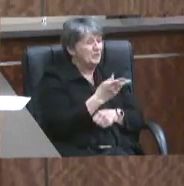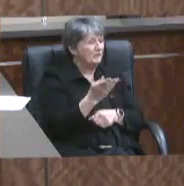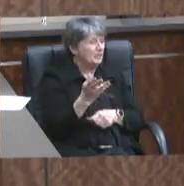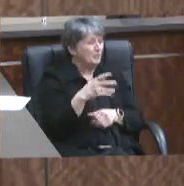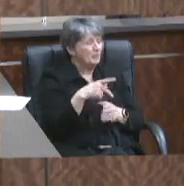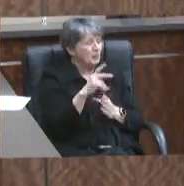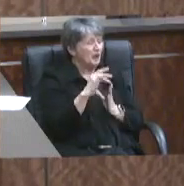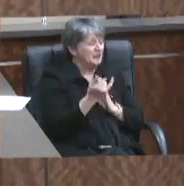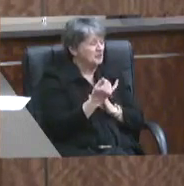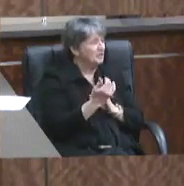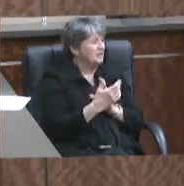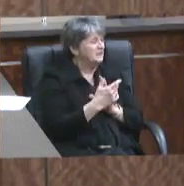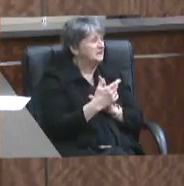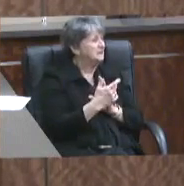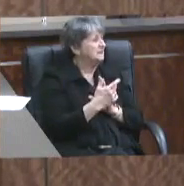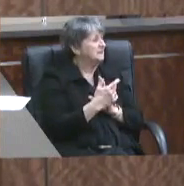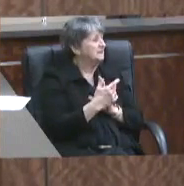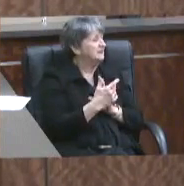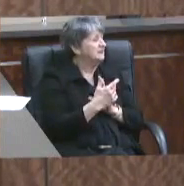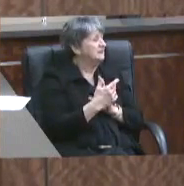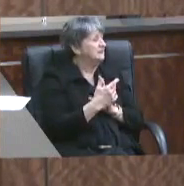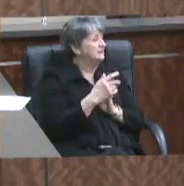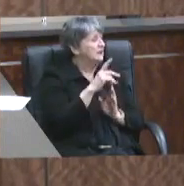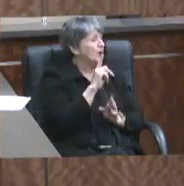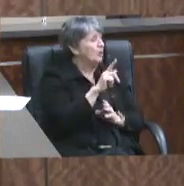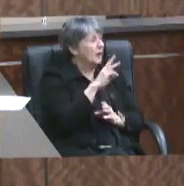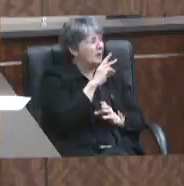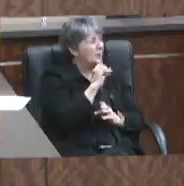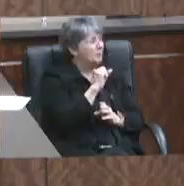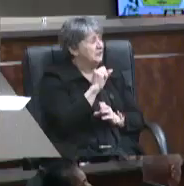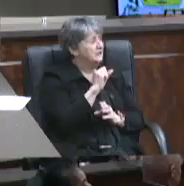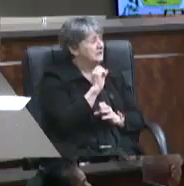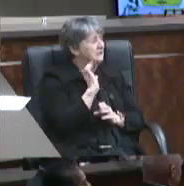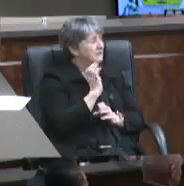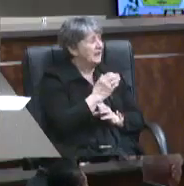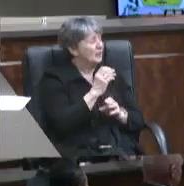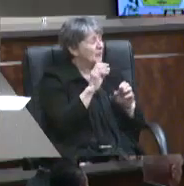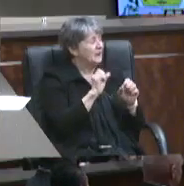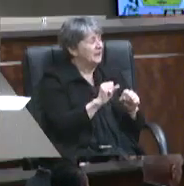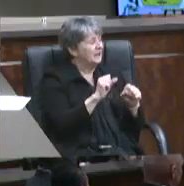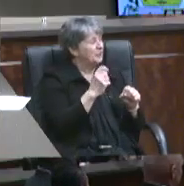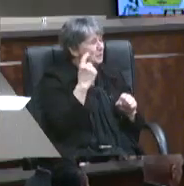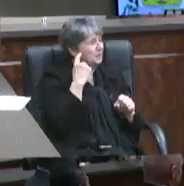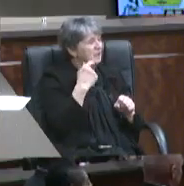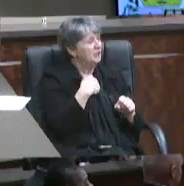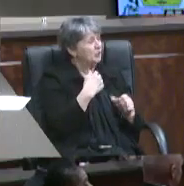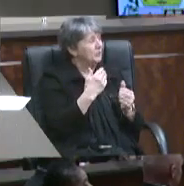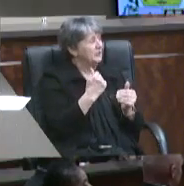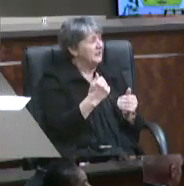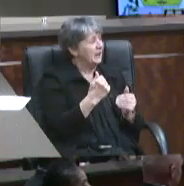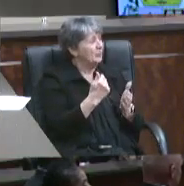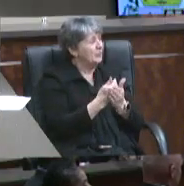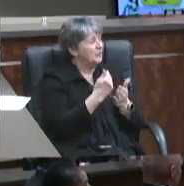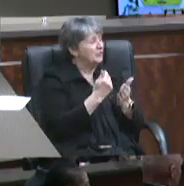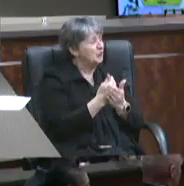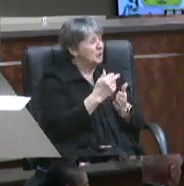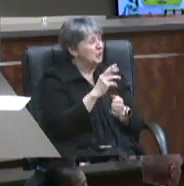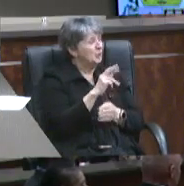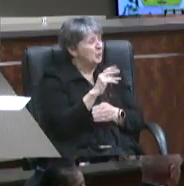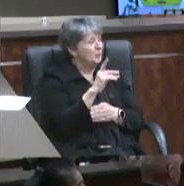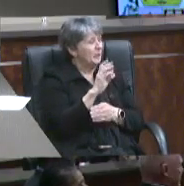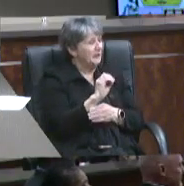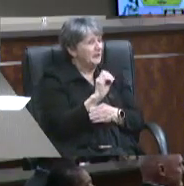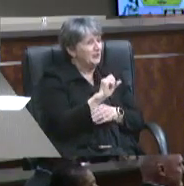caused you no end of grief. One was our Can You Hear Me Now when the new radio system was installed. That was certainly a